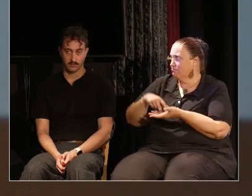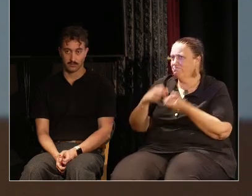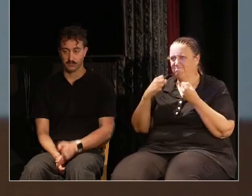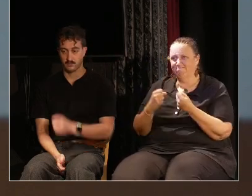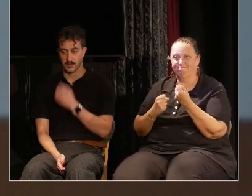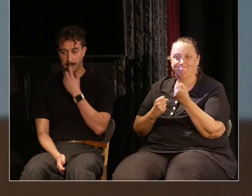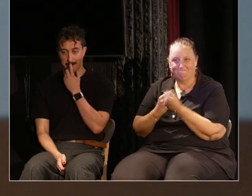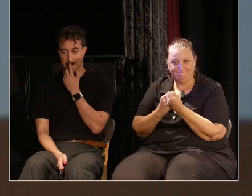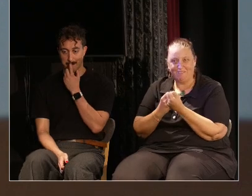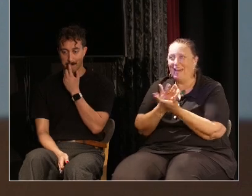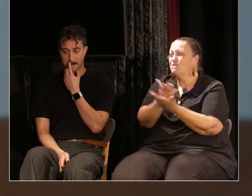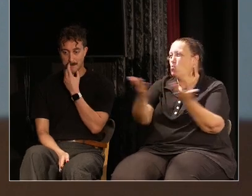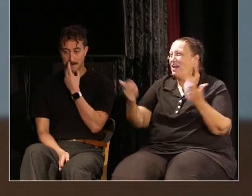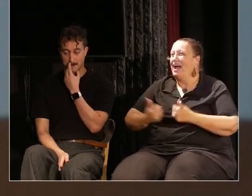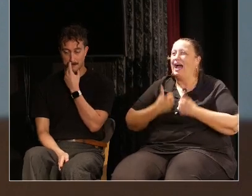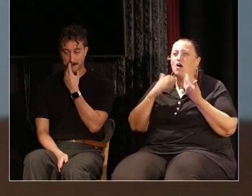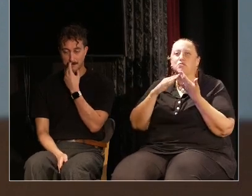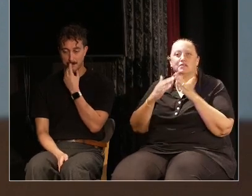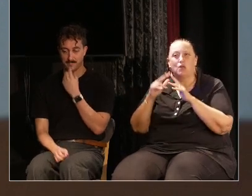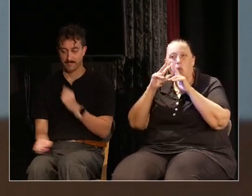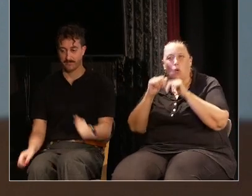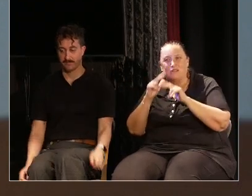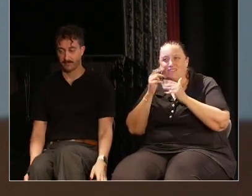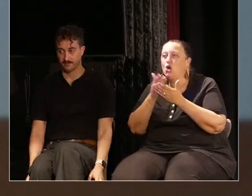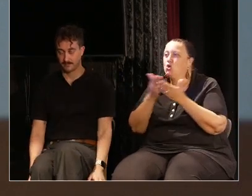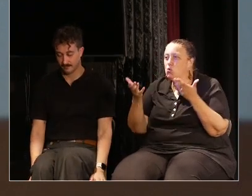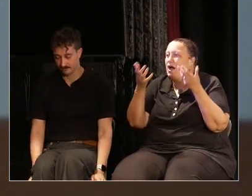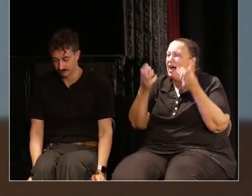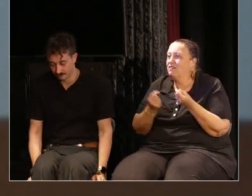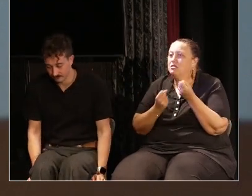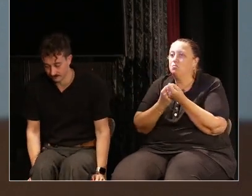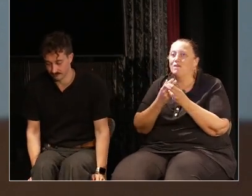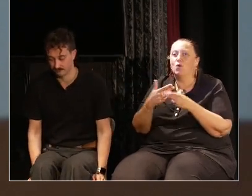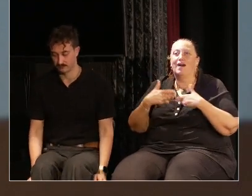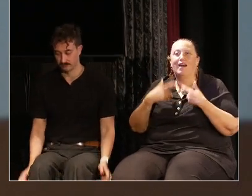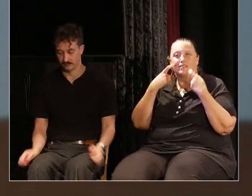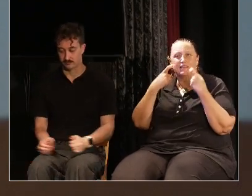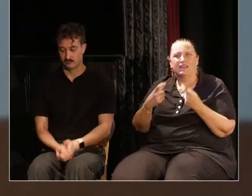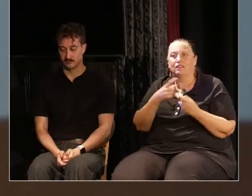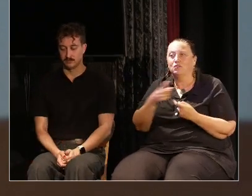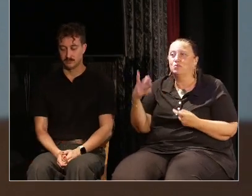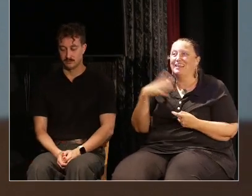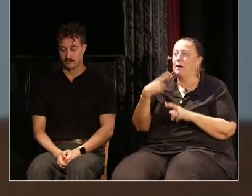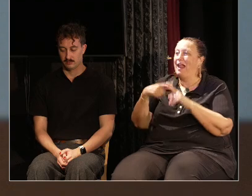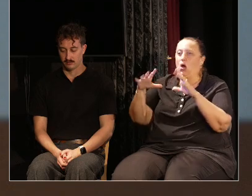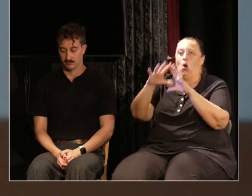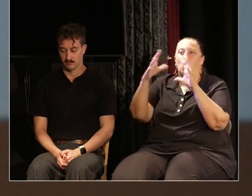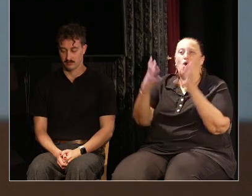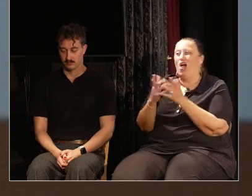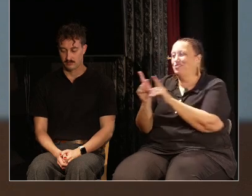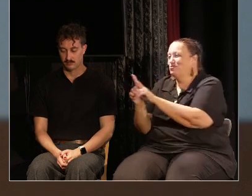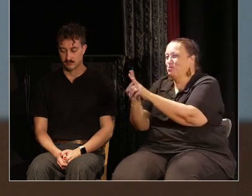our community is looked after and has support for the healthcare they need, but also that everyone around the world has support for it as well, because